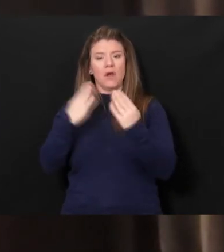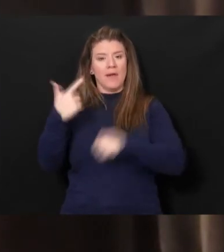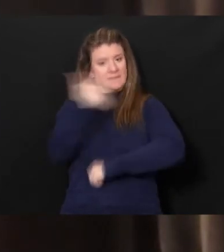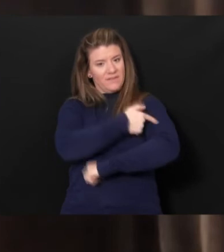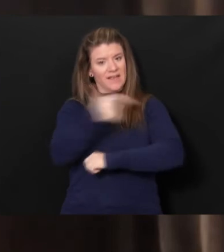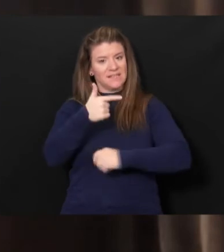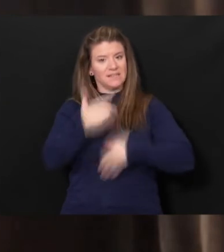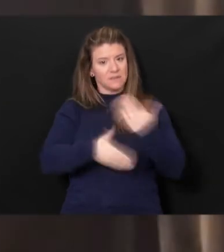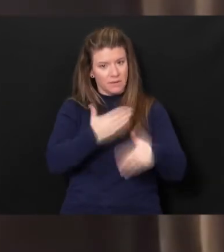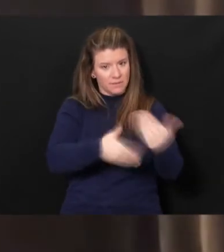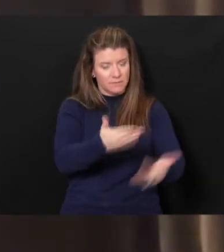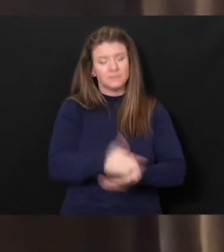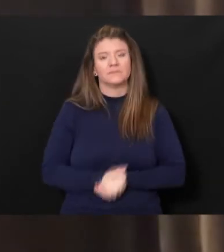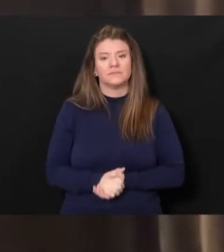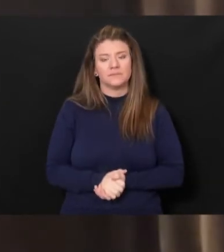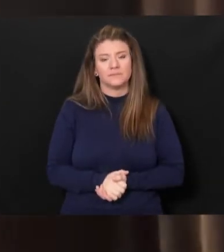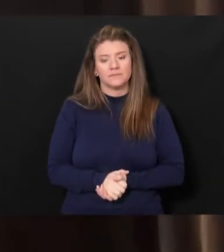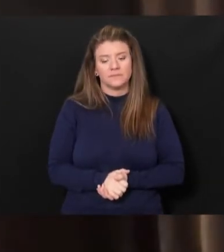people.